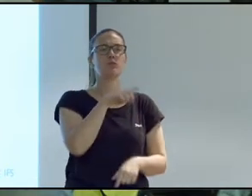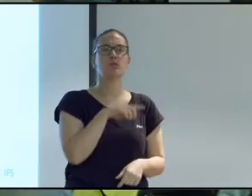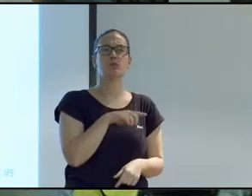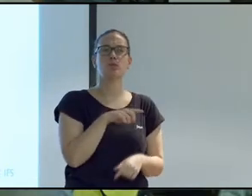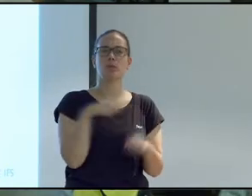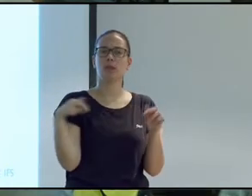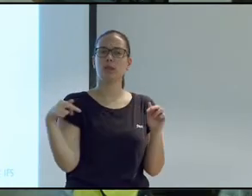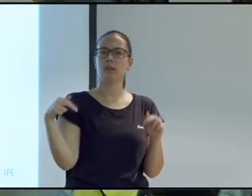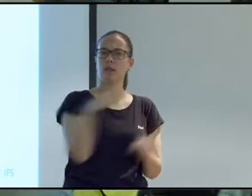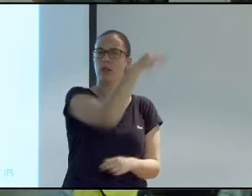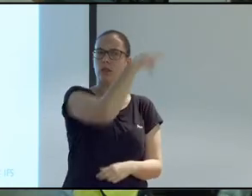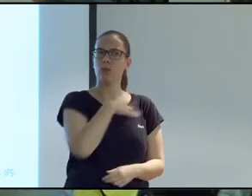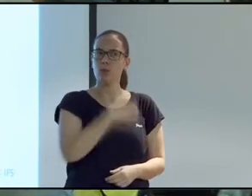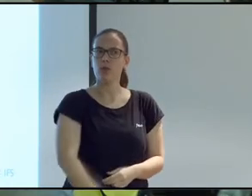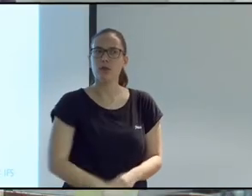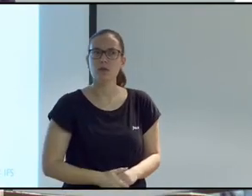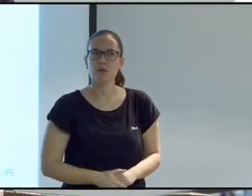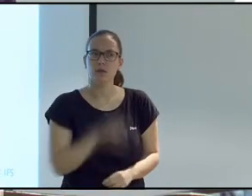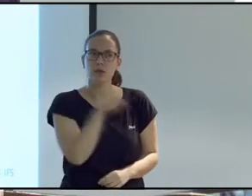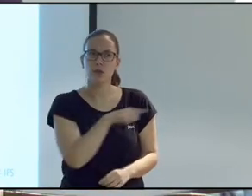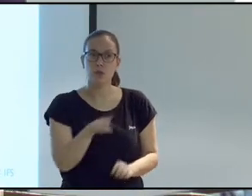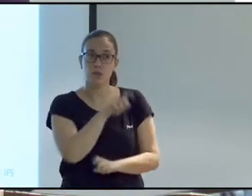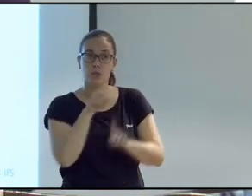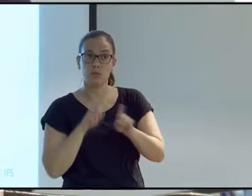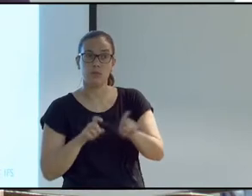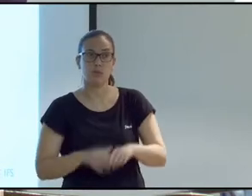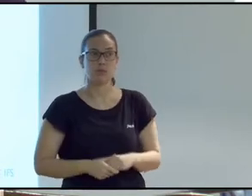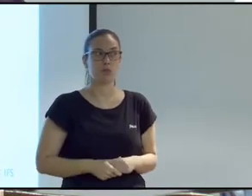Are you capable of going upstairs, for example?